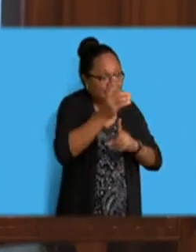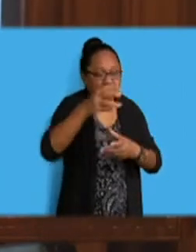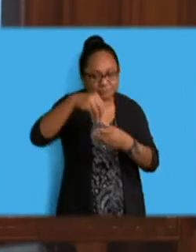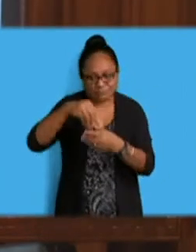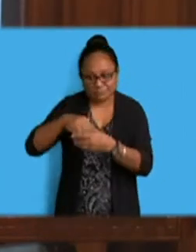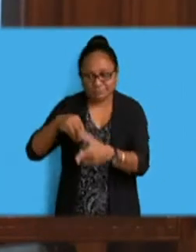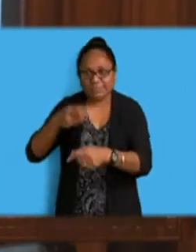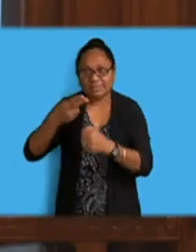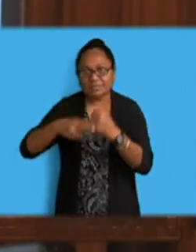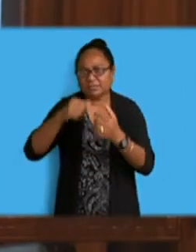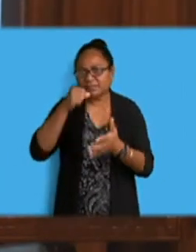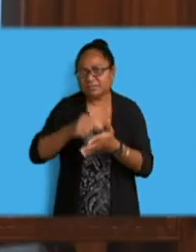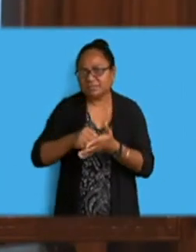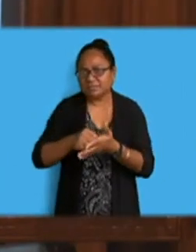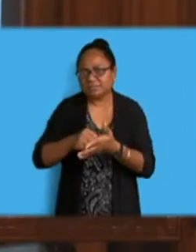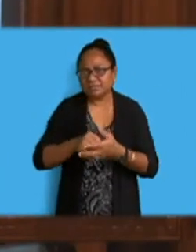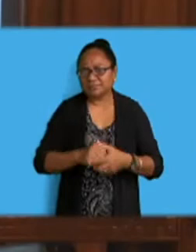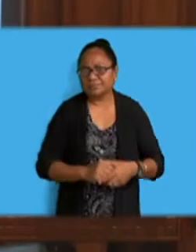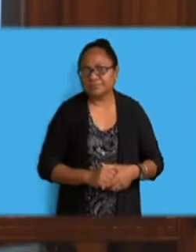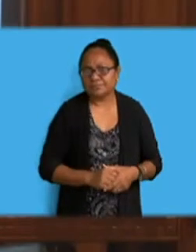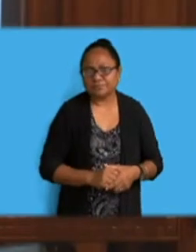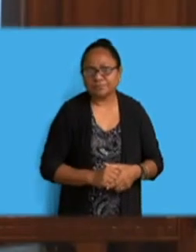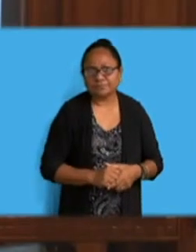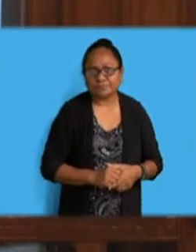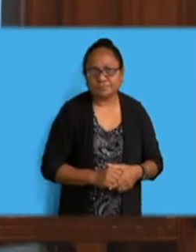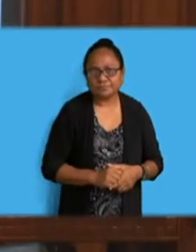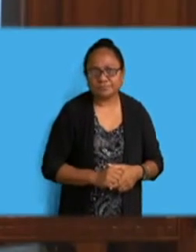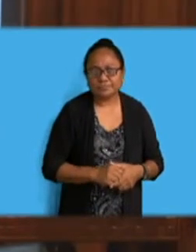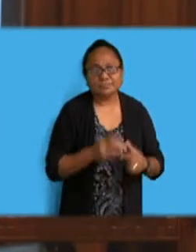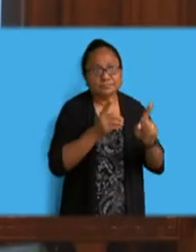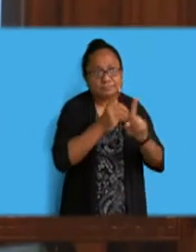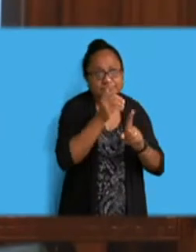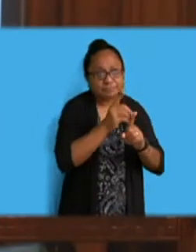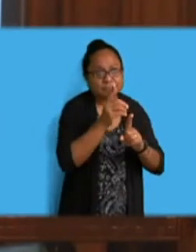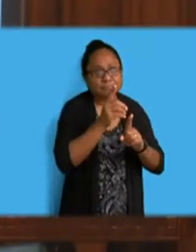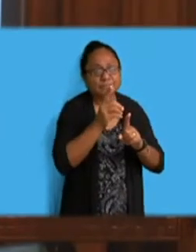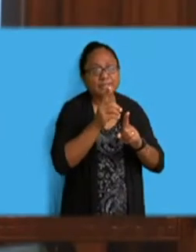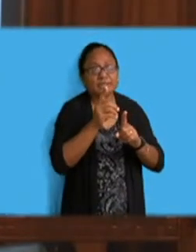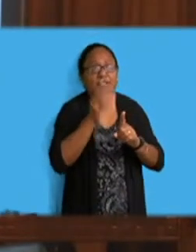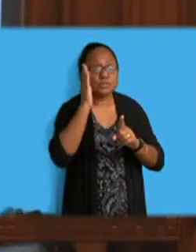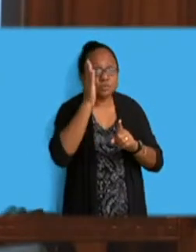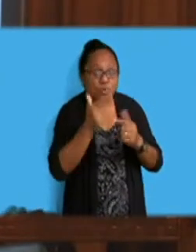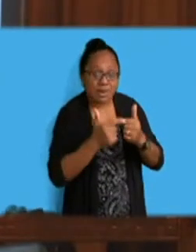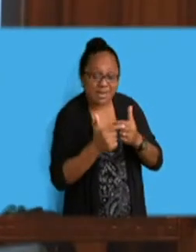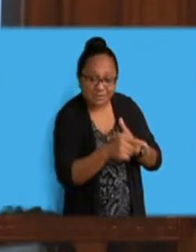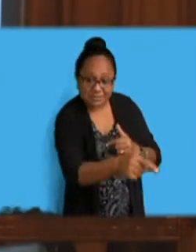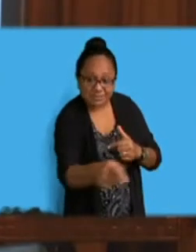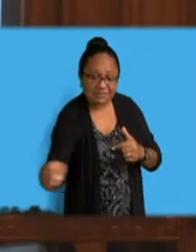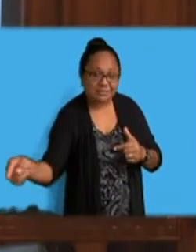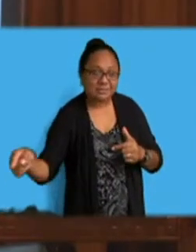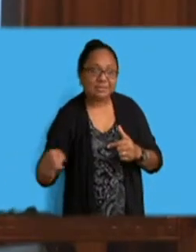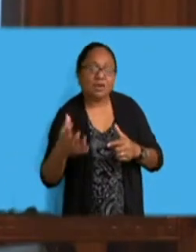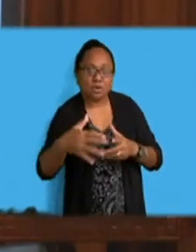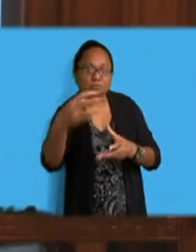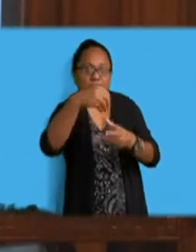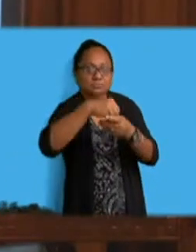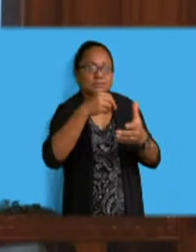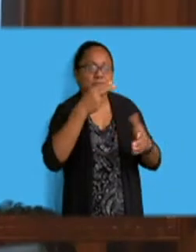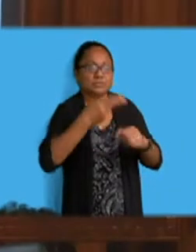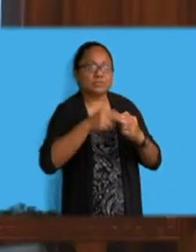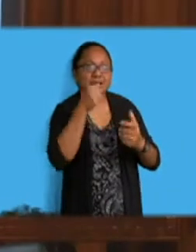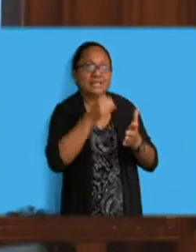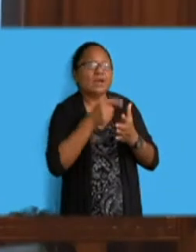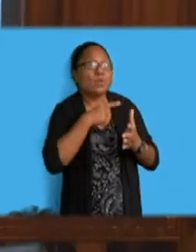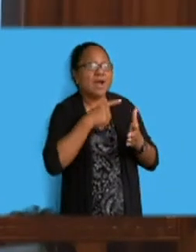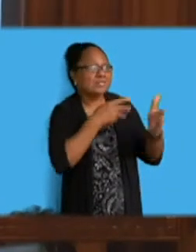education sector, developments at school level in different parts of the country, so that managers do understand what's